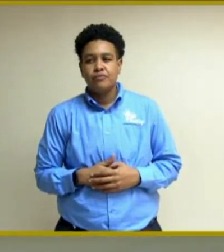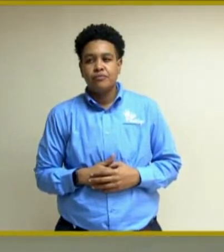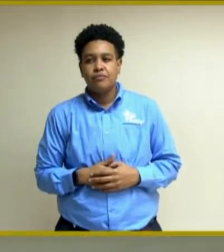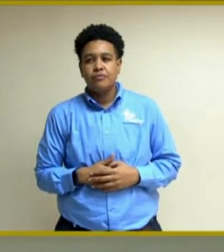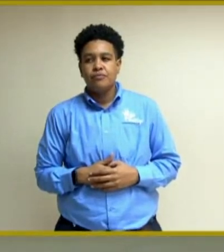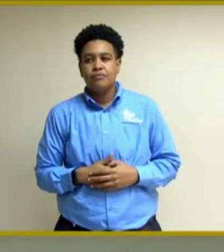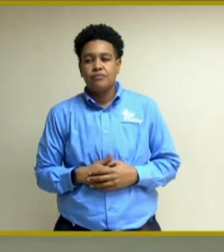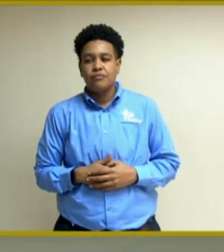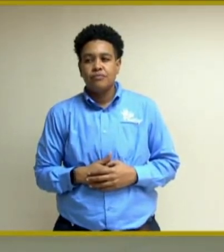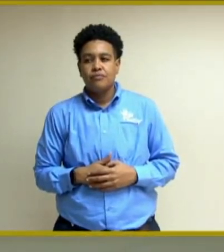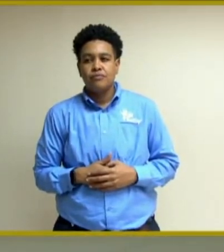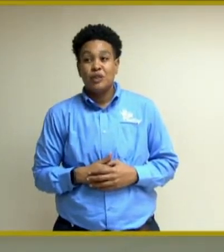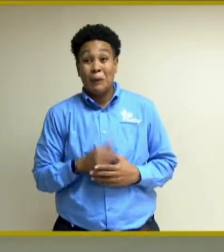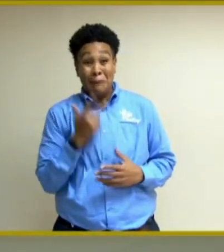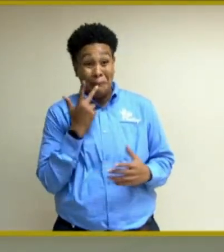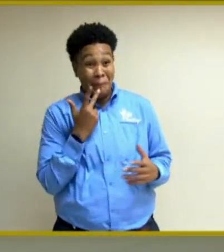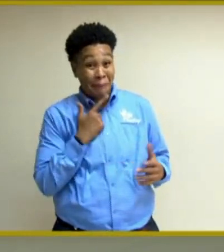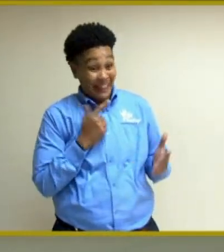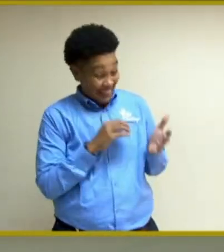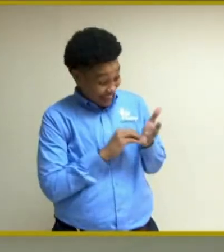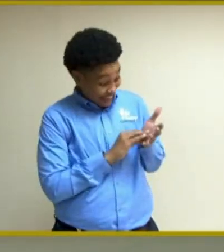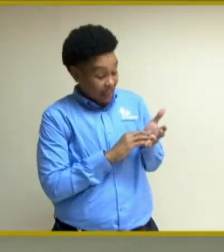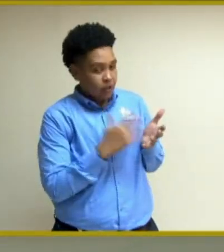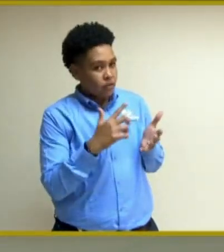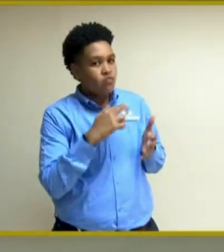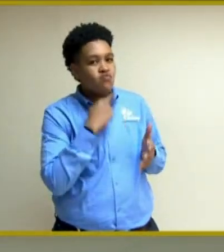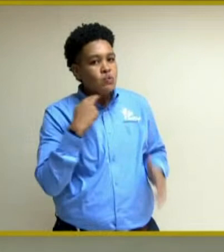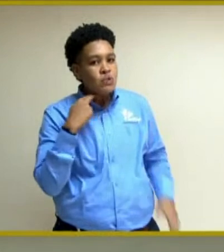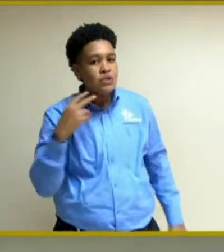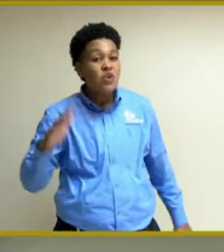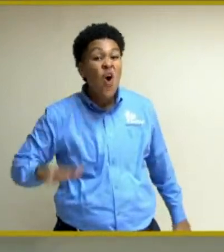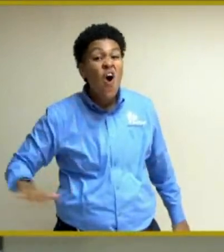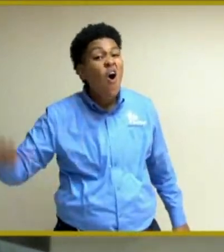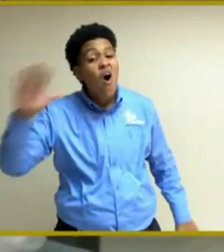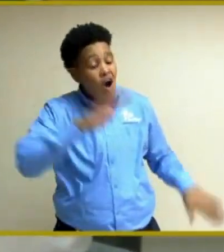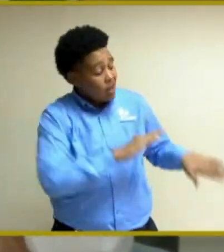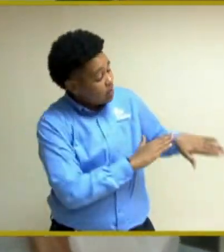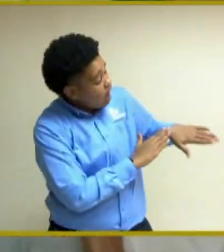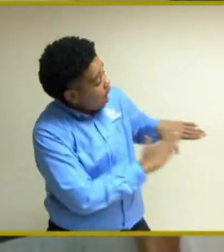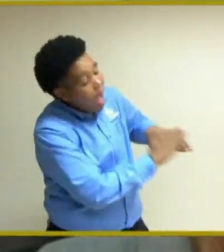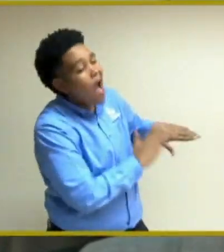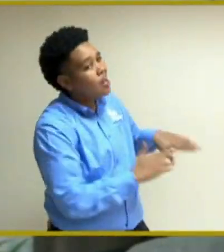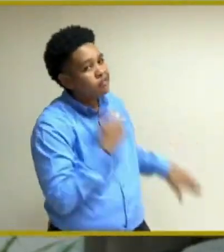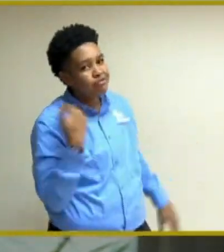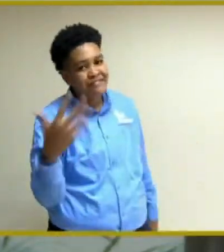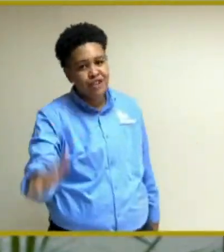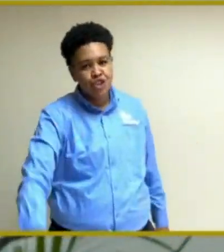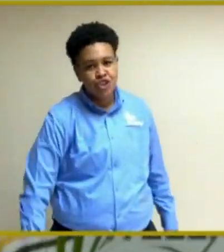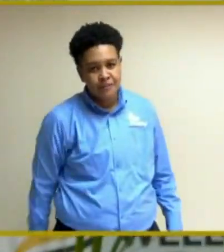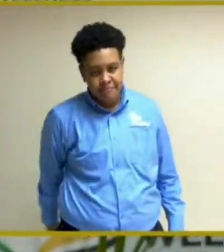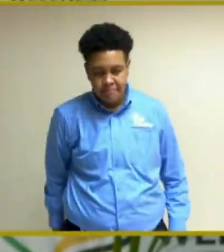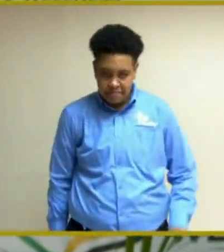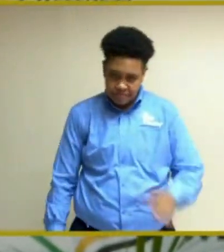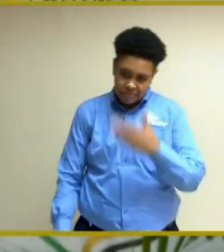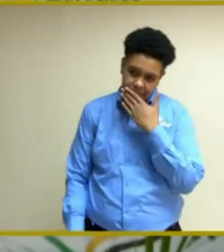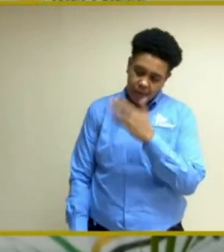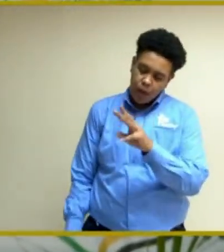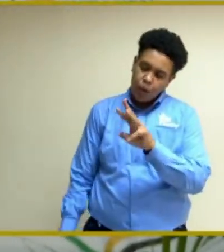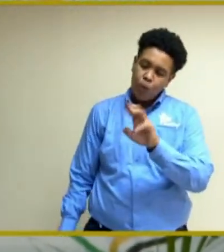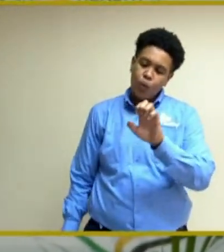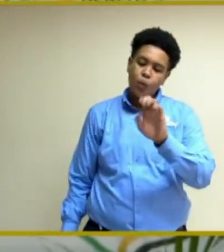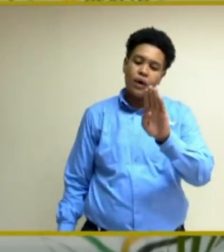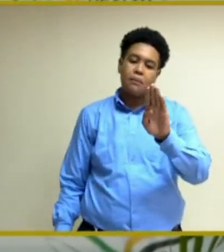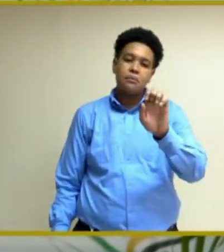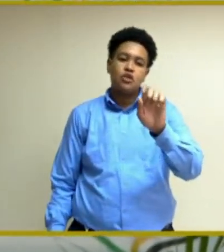risk. Thank you very much, Minister. Thank you very much, Dr. Webster-Carr, and let me just thank you and